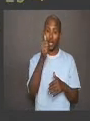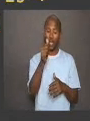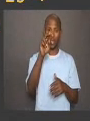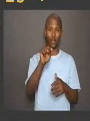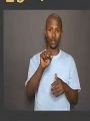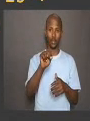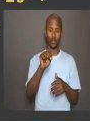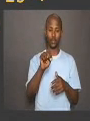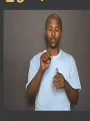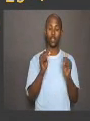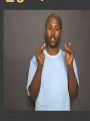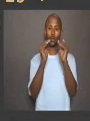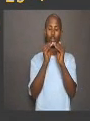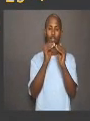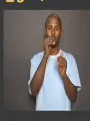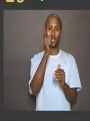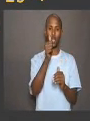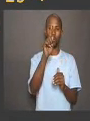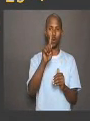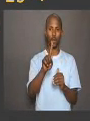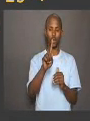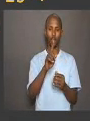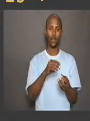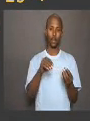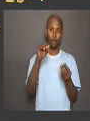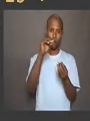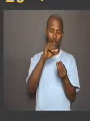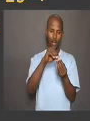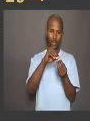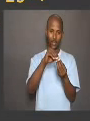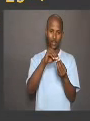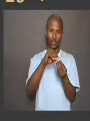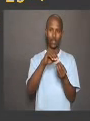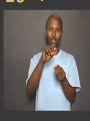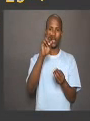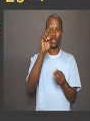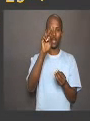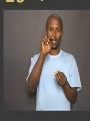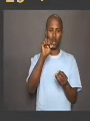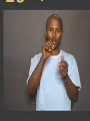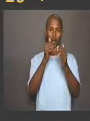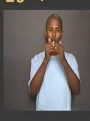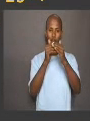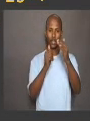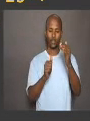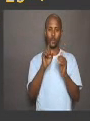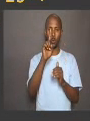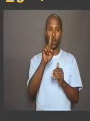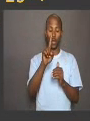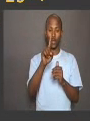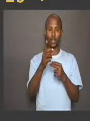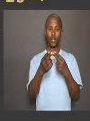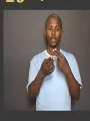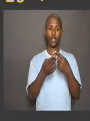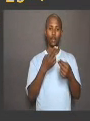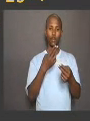Since AN equals A1 plus N